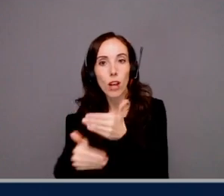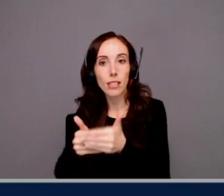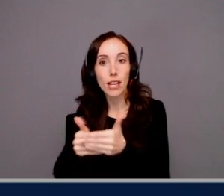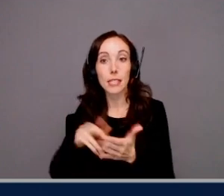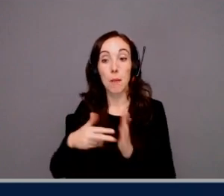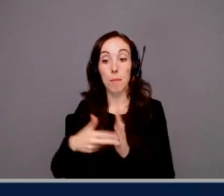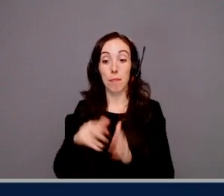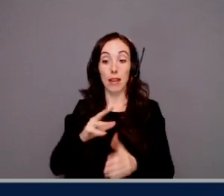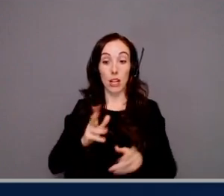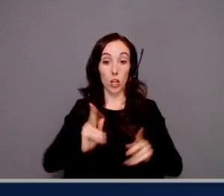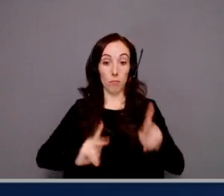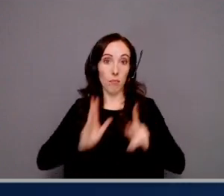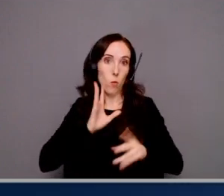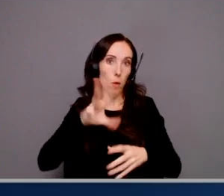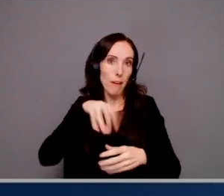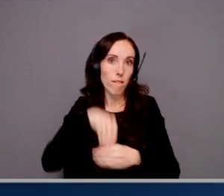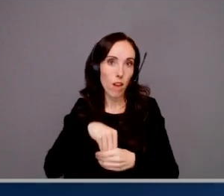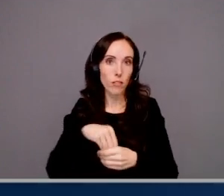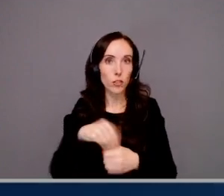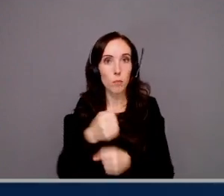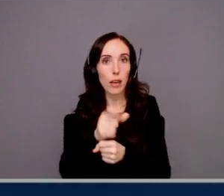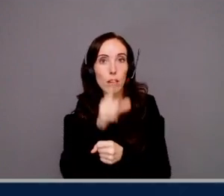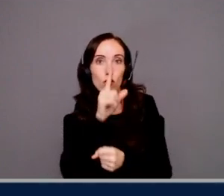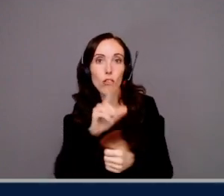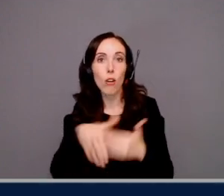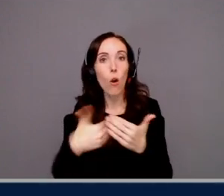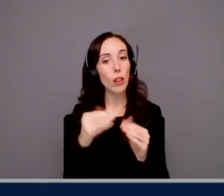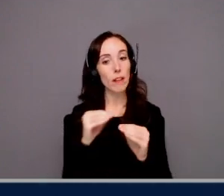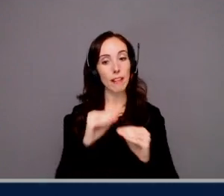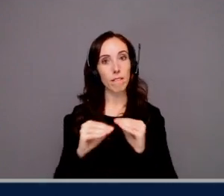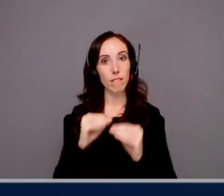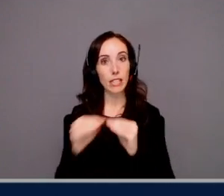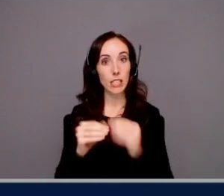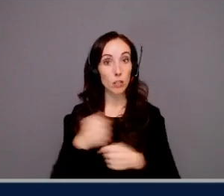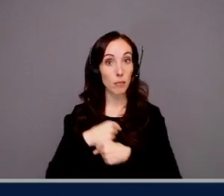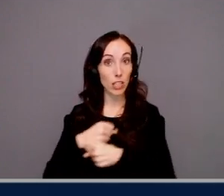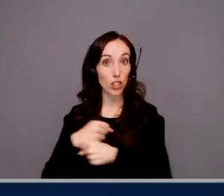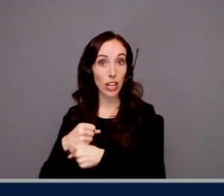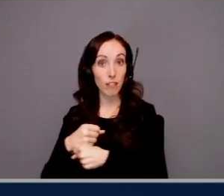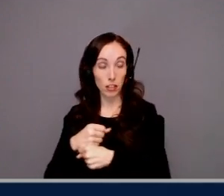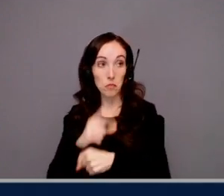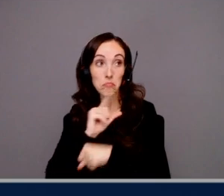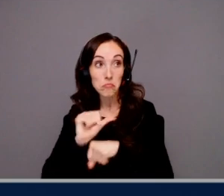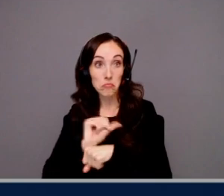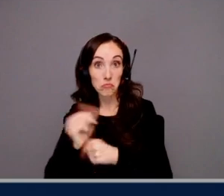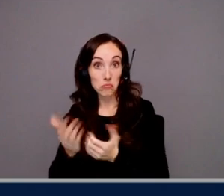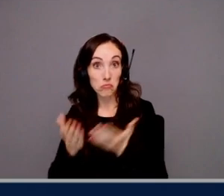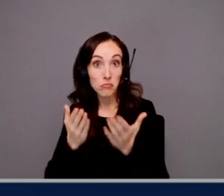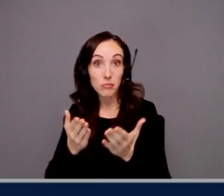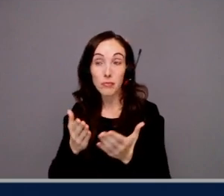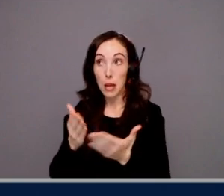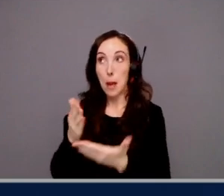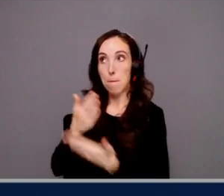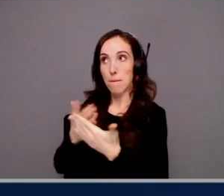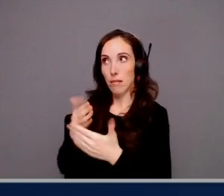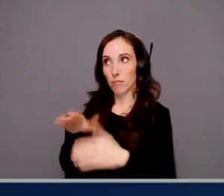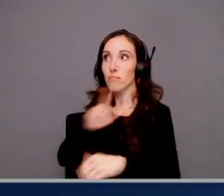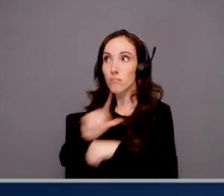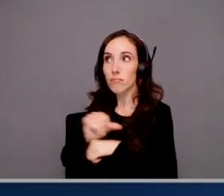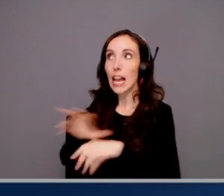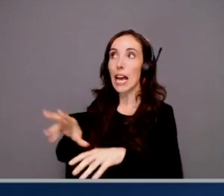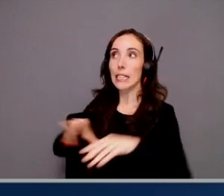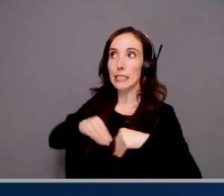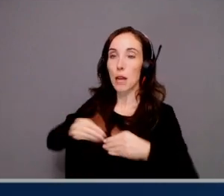reviews that are being generated, the fixes that are being generated or suggested by Q Developer, they have to actually manually accept it before they submit the code.